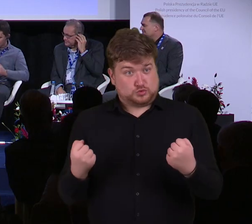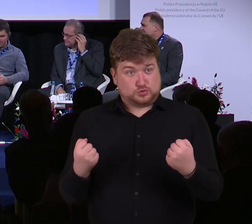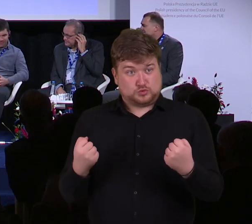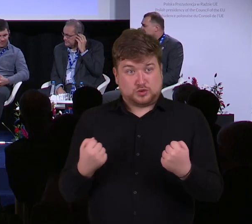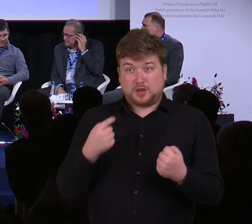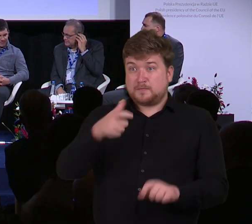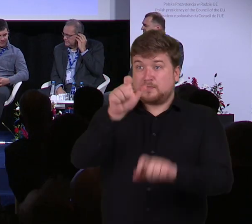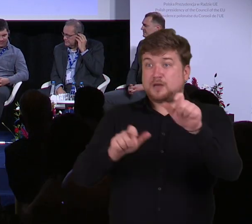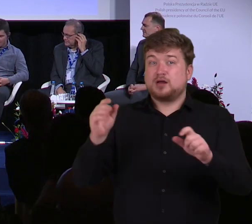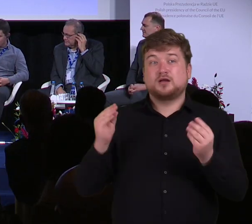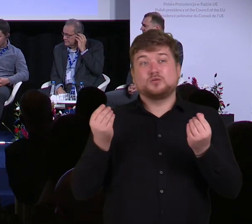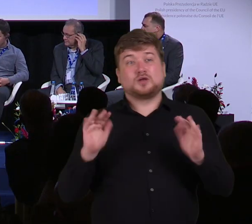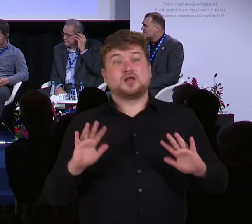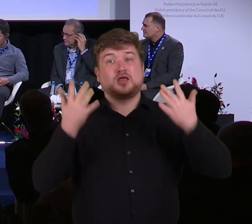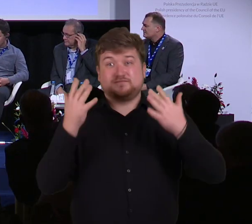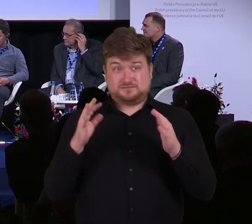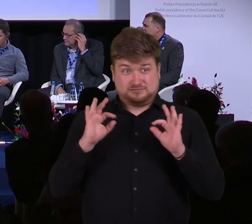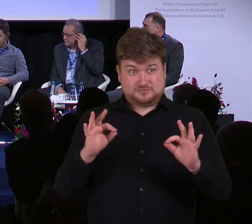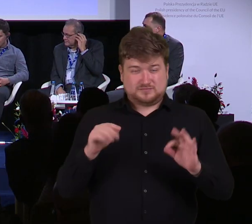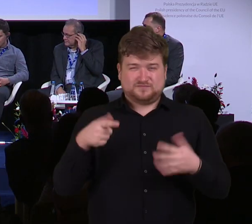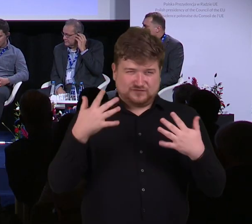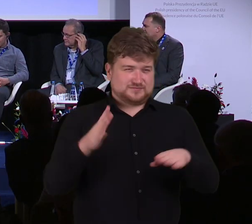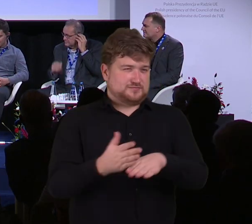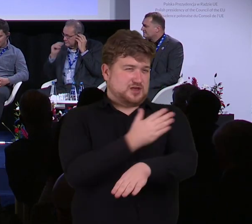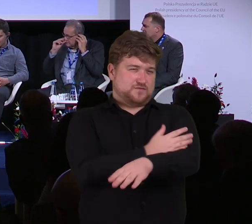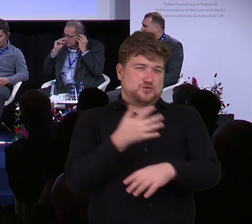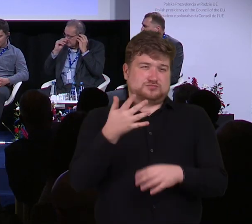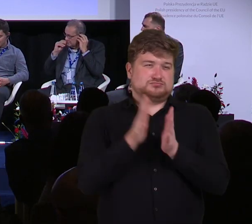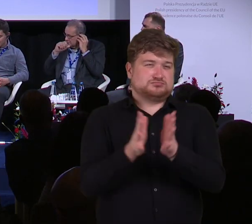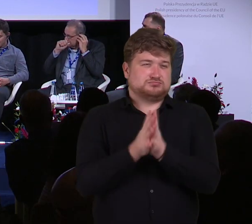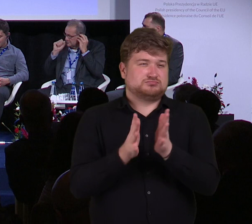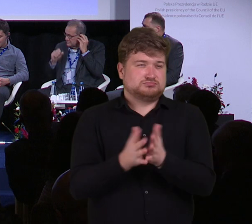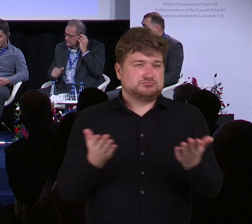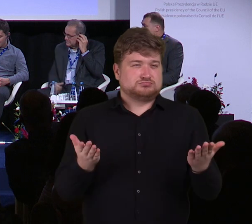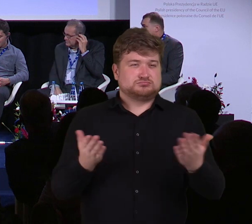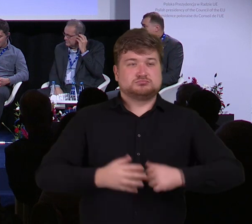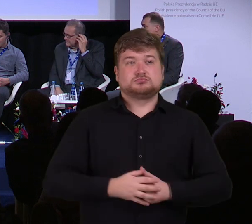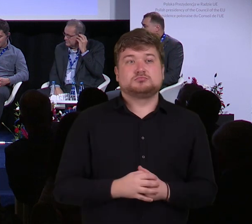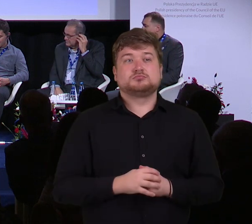saying from the previous era that we want to have Poland